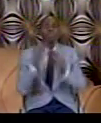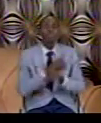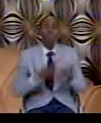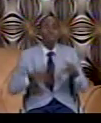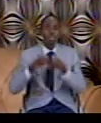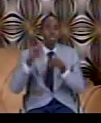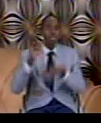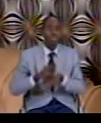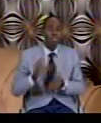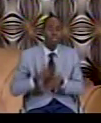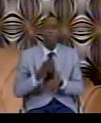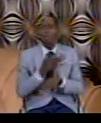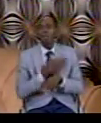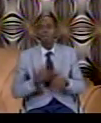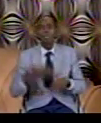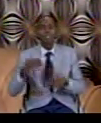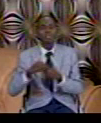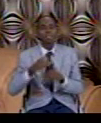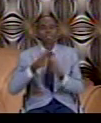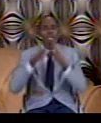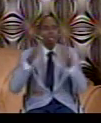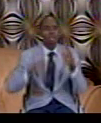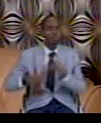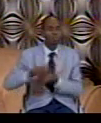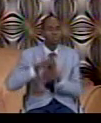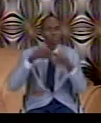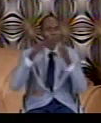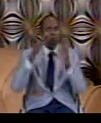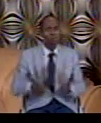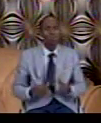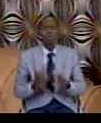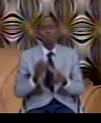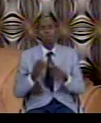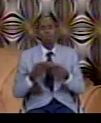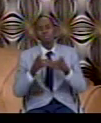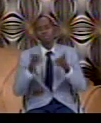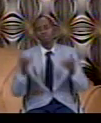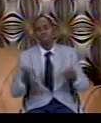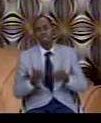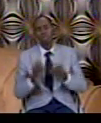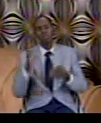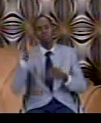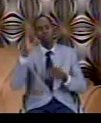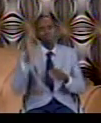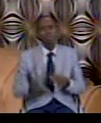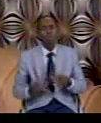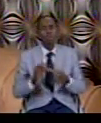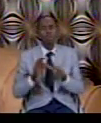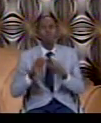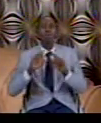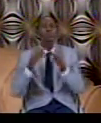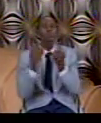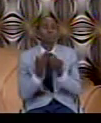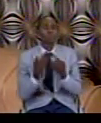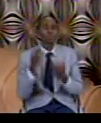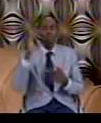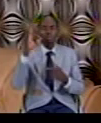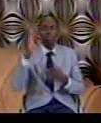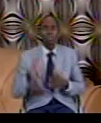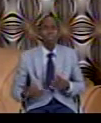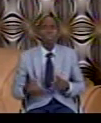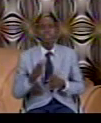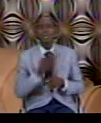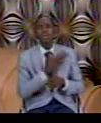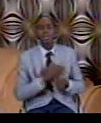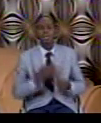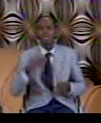church, and maybe they're house fellowship leaders, maybe they're district pastors, maybe they're even group pastors, maybe they're overseers, and then